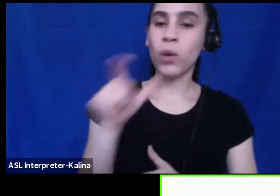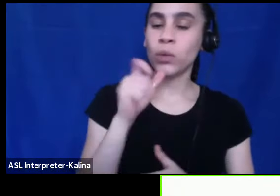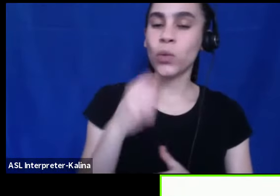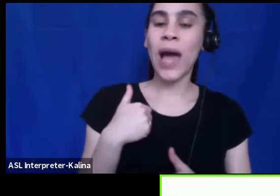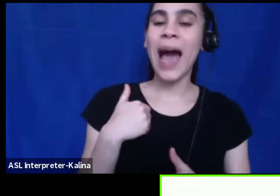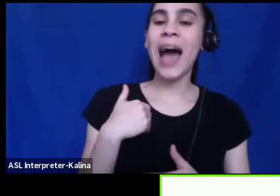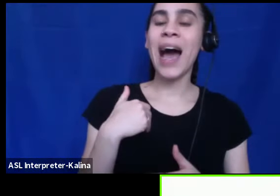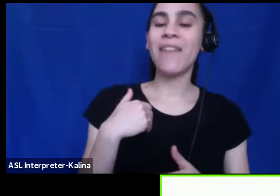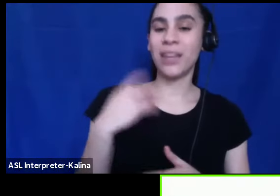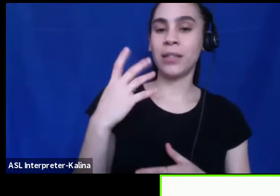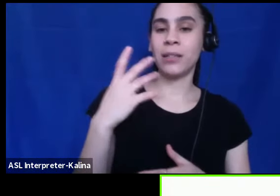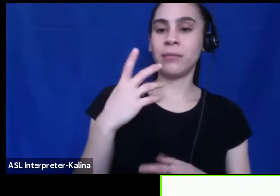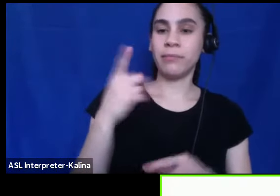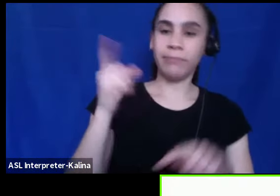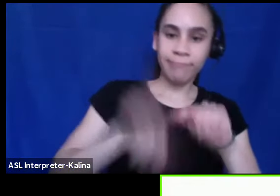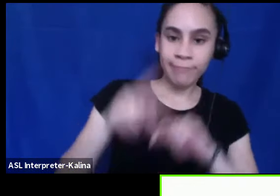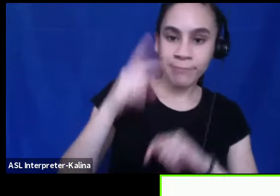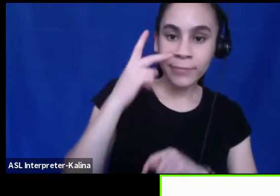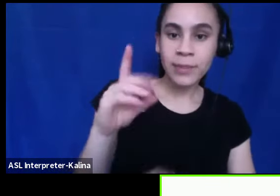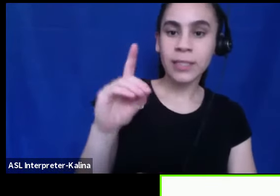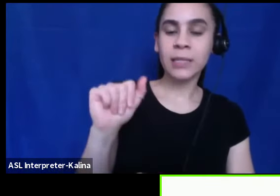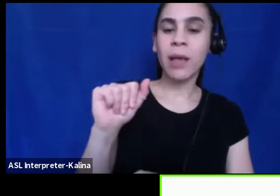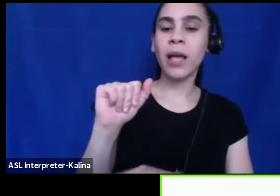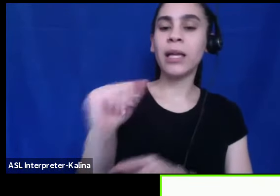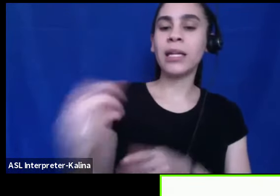to make inclusivity more achievable?